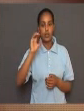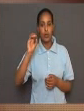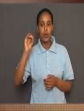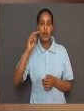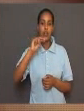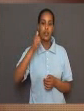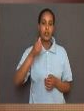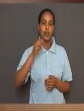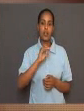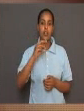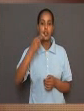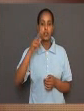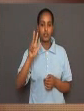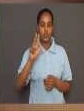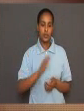hydrogen.